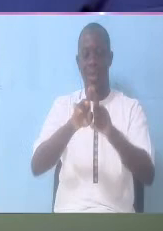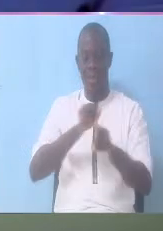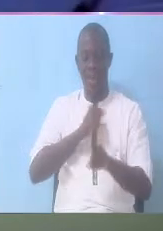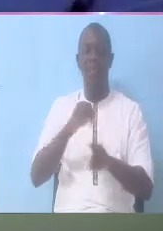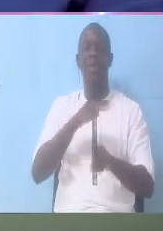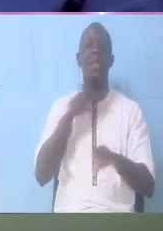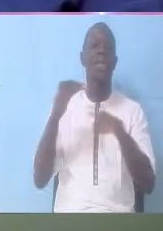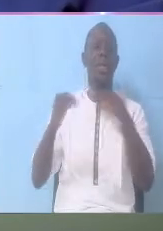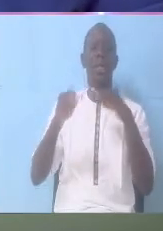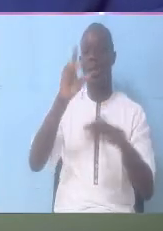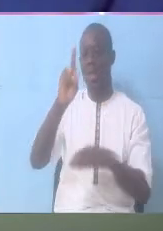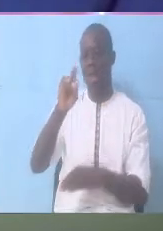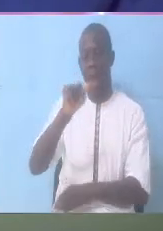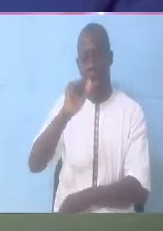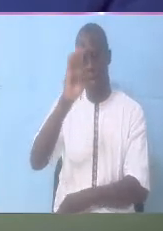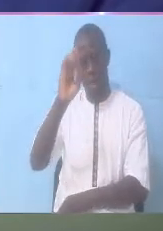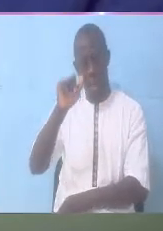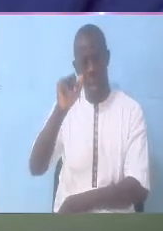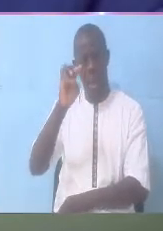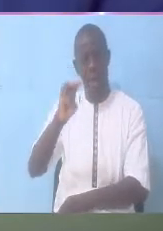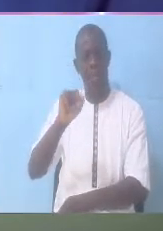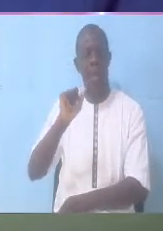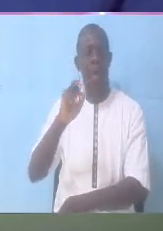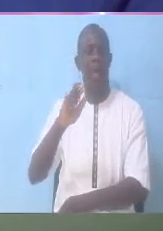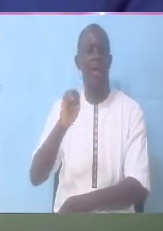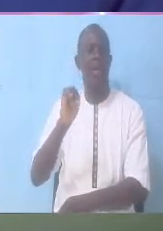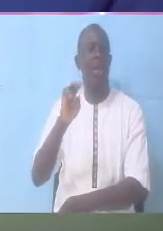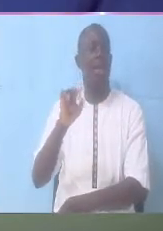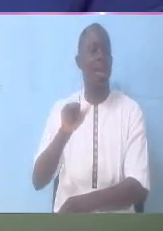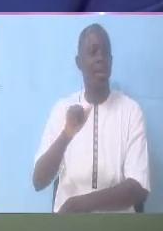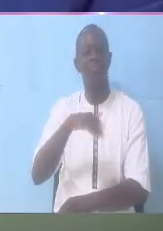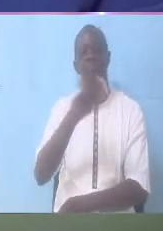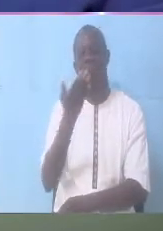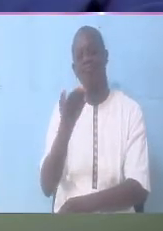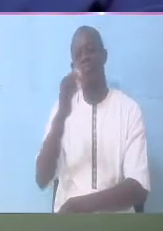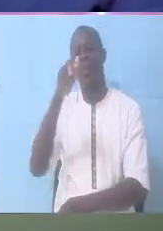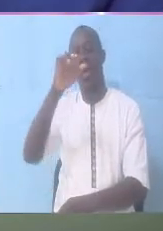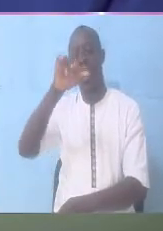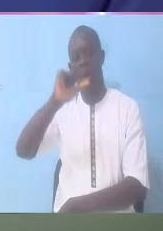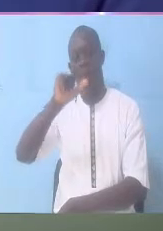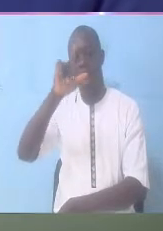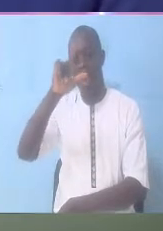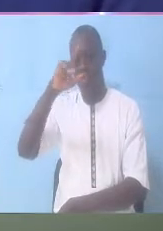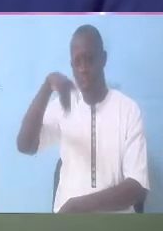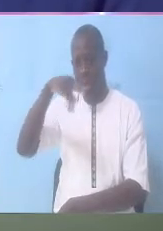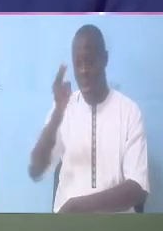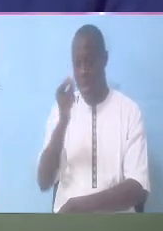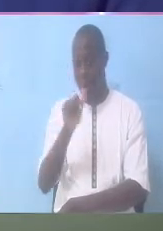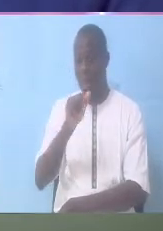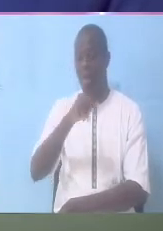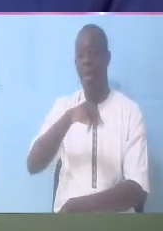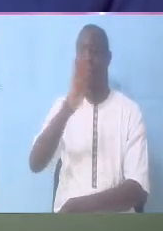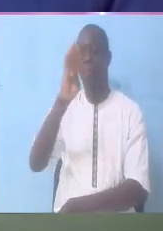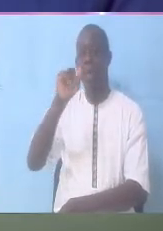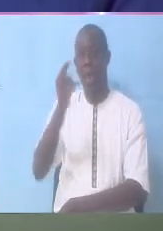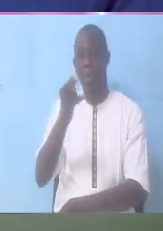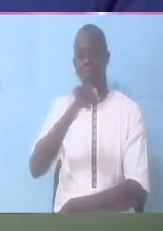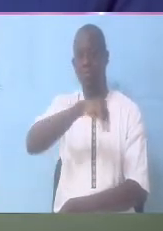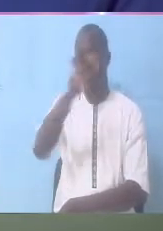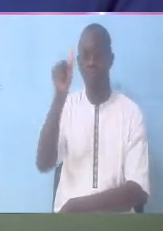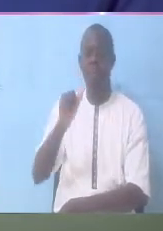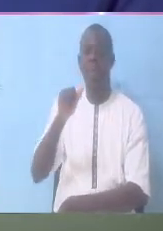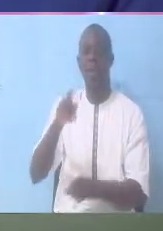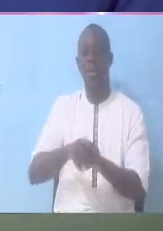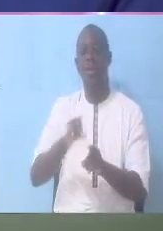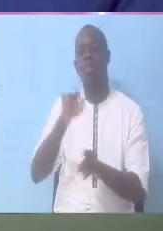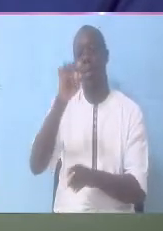Marena, he killed Ibulo, he killed Alfaba, he killed Aliou Cisse, he killed Manlafikor. Muntabe tilin na puru moye ni modol